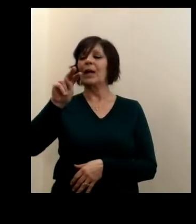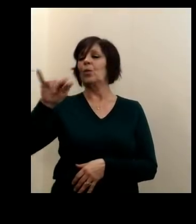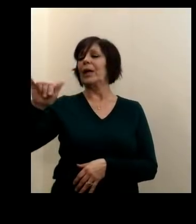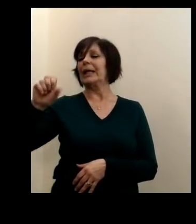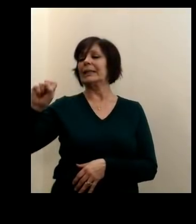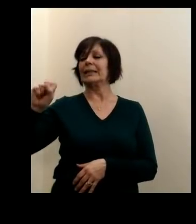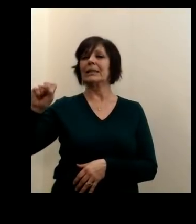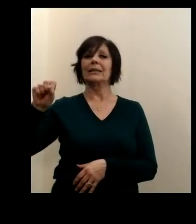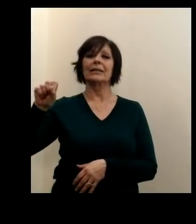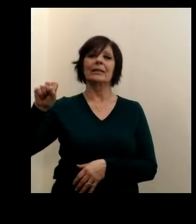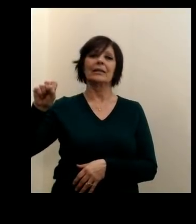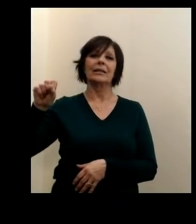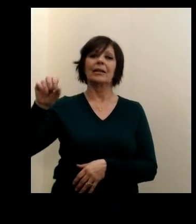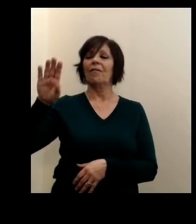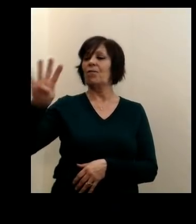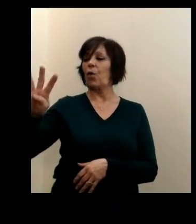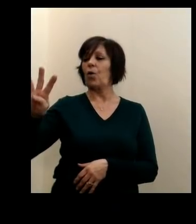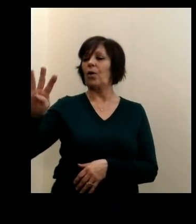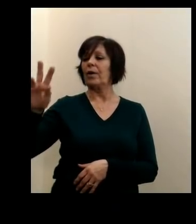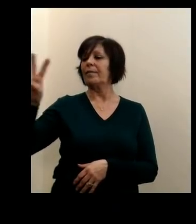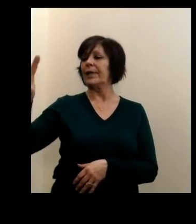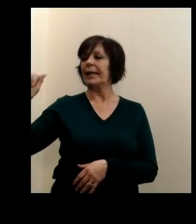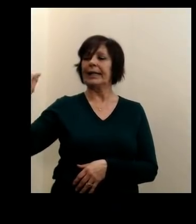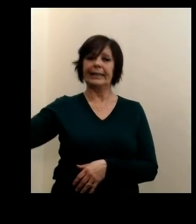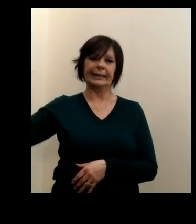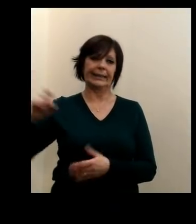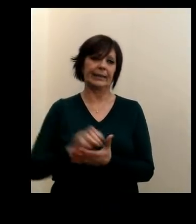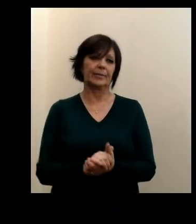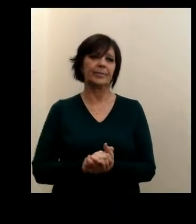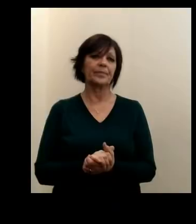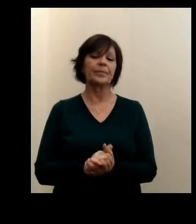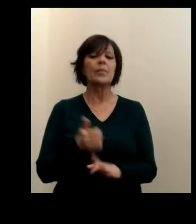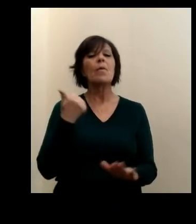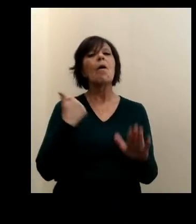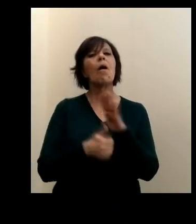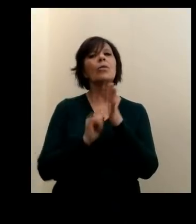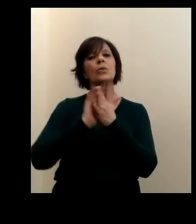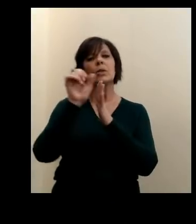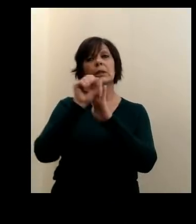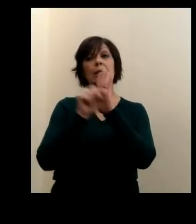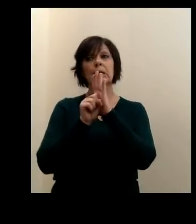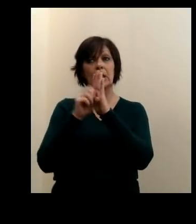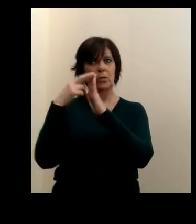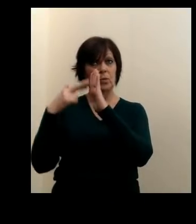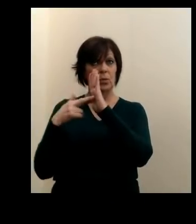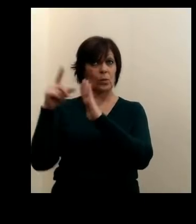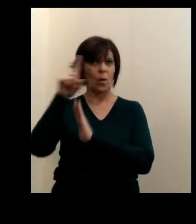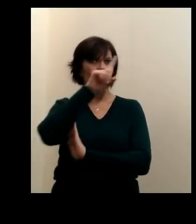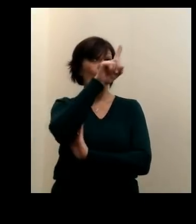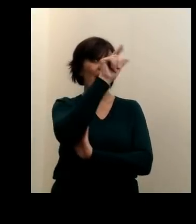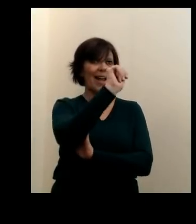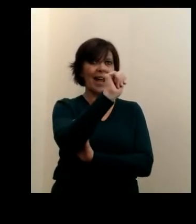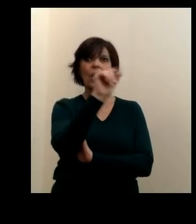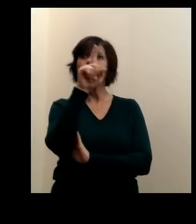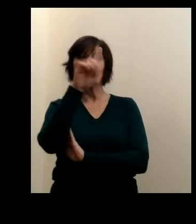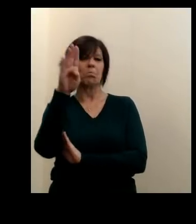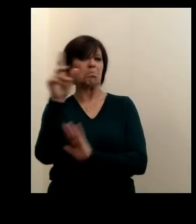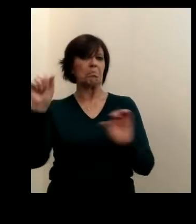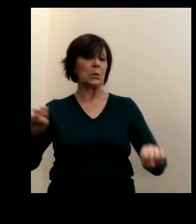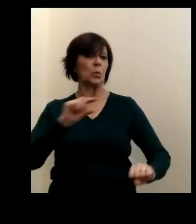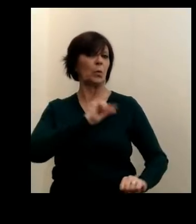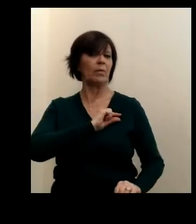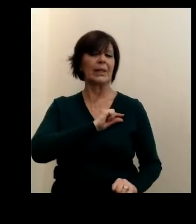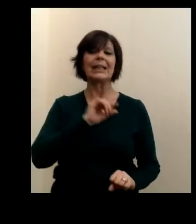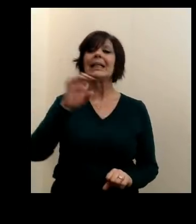1-833-NYS for VAX. Under New York State rules, Phase 1A and 1B are eligible now.